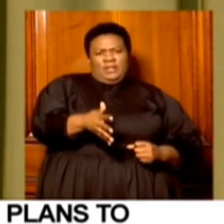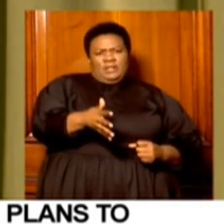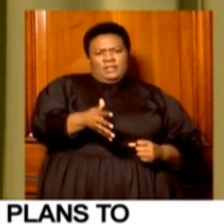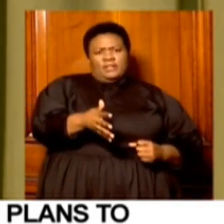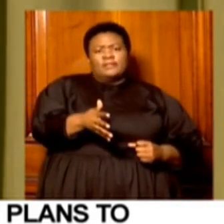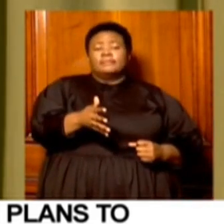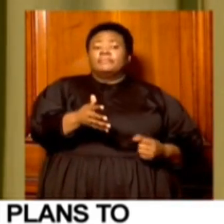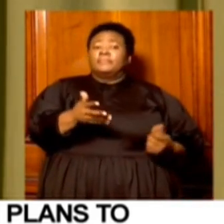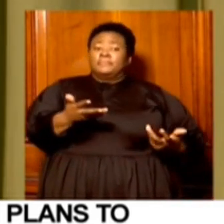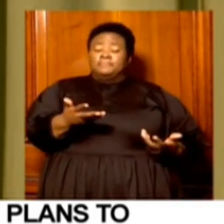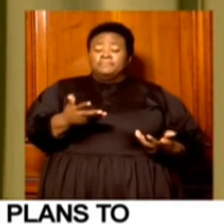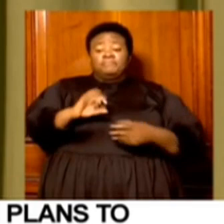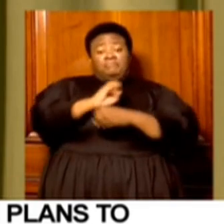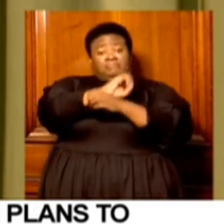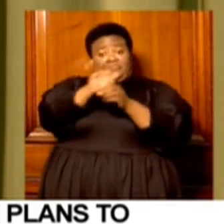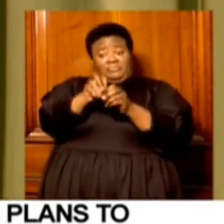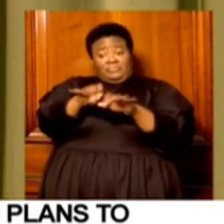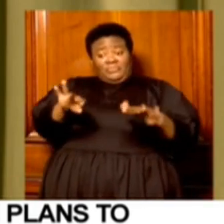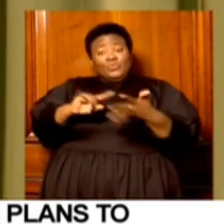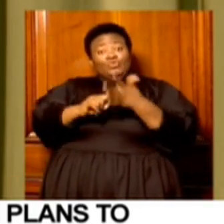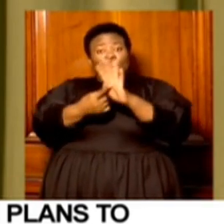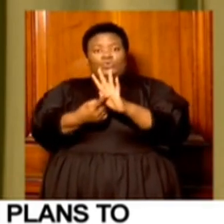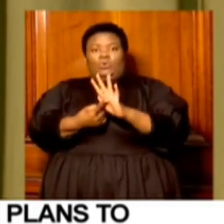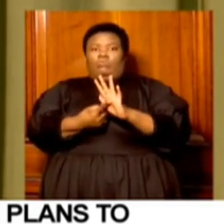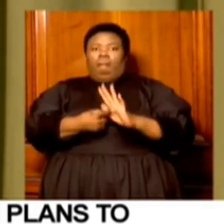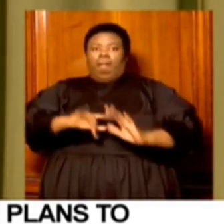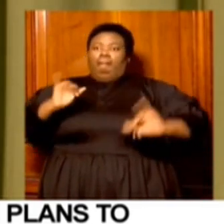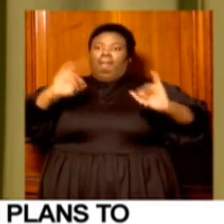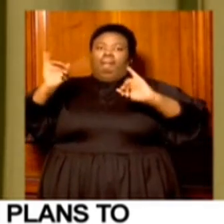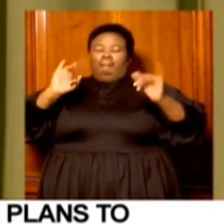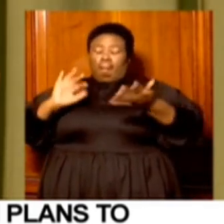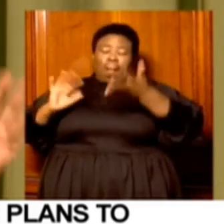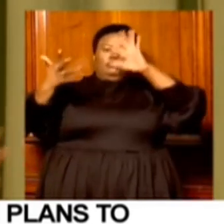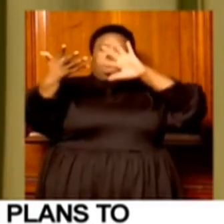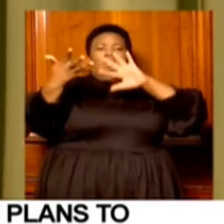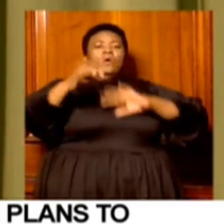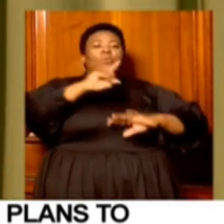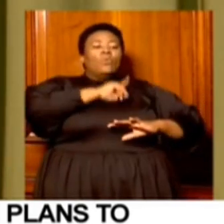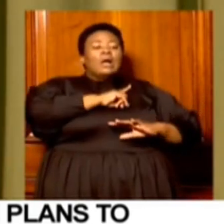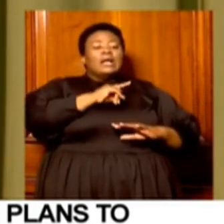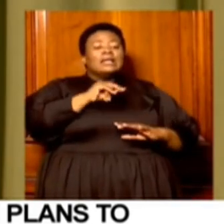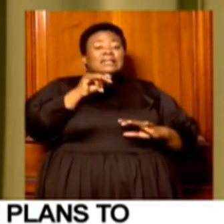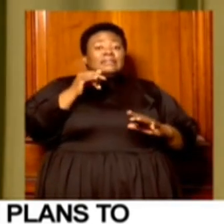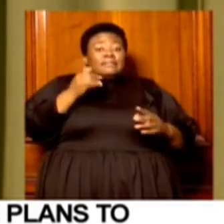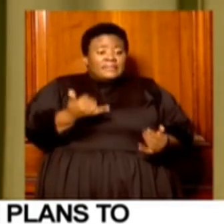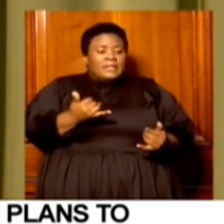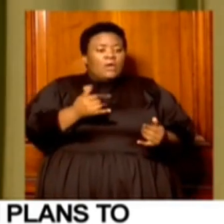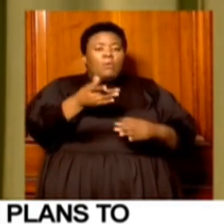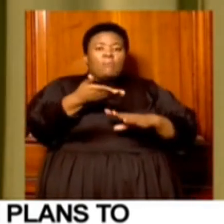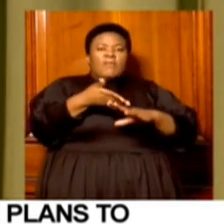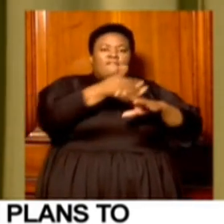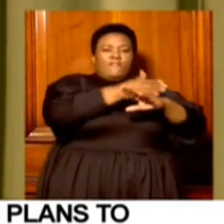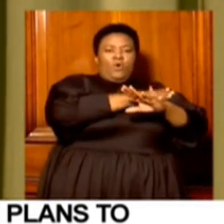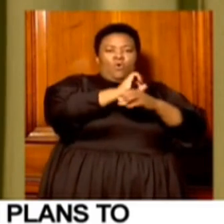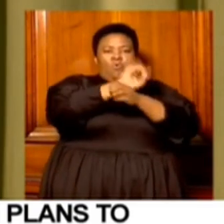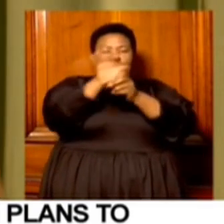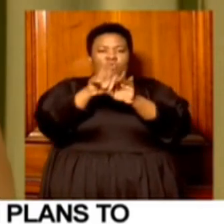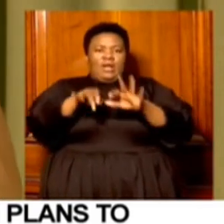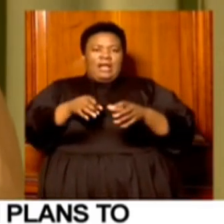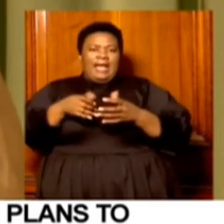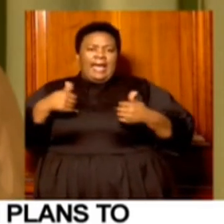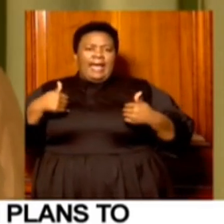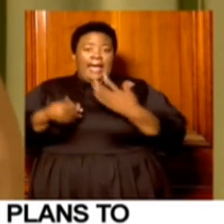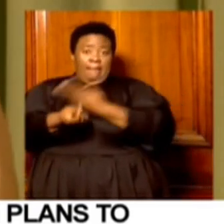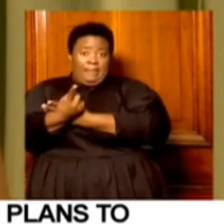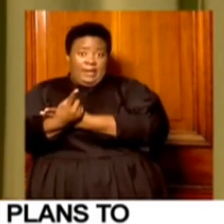anything, COVID-19 have shown us flames. Because if all of these things would have been resolved, the package that